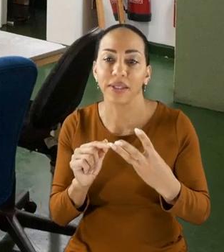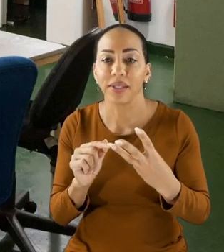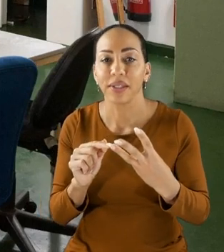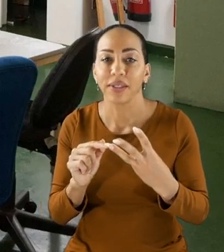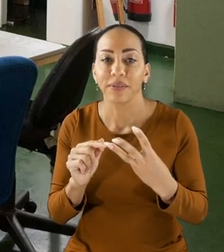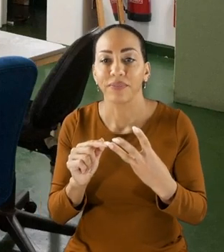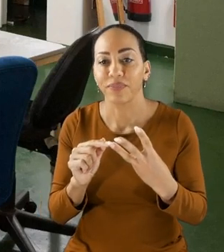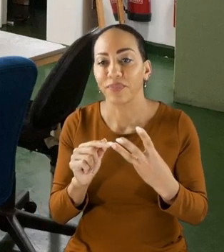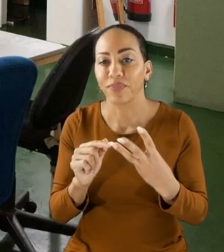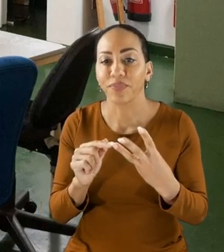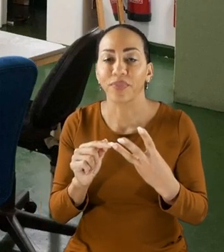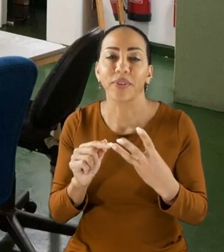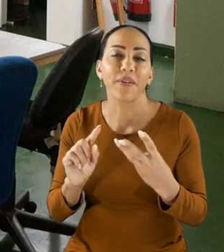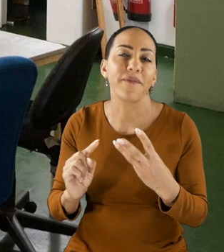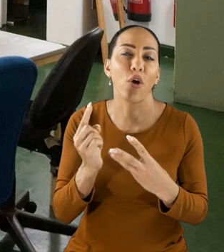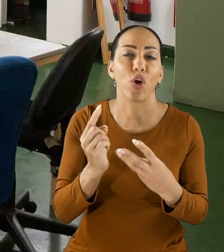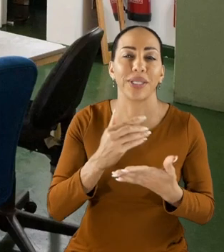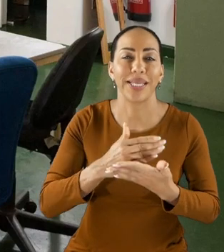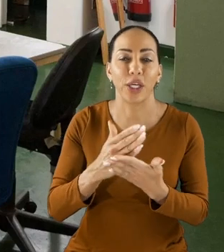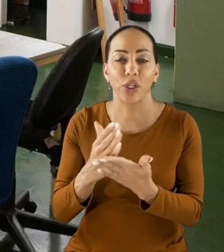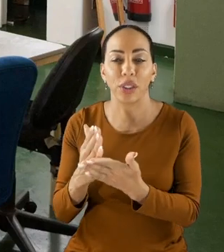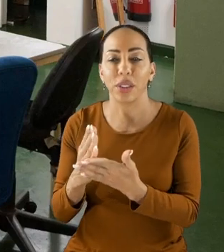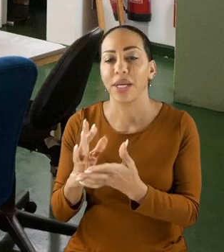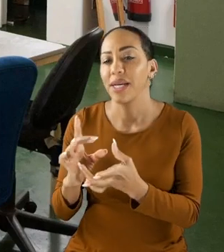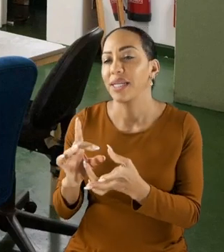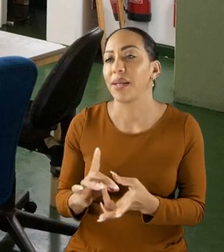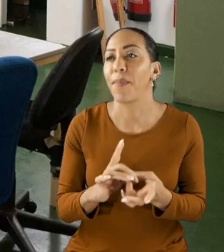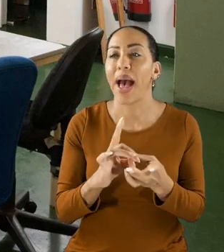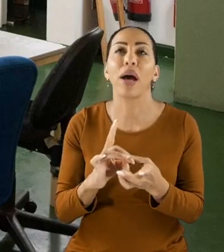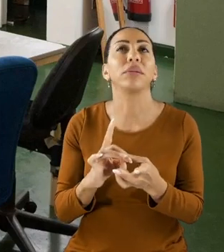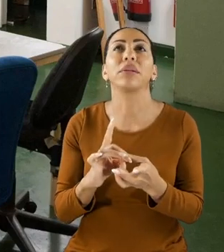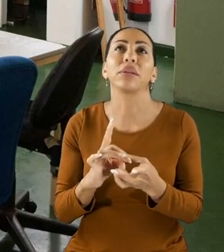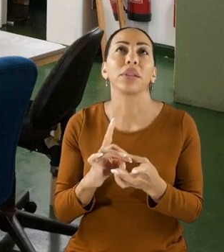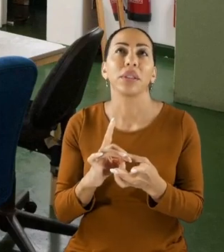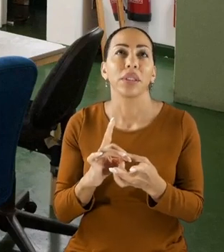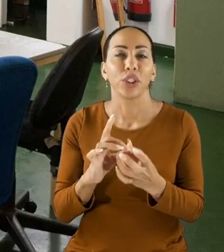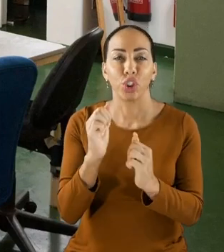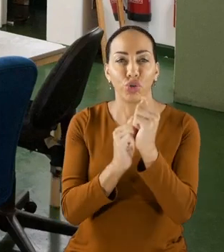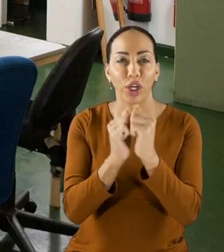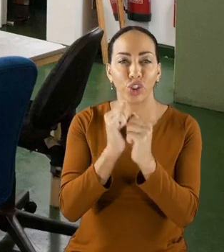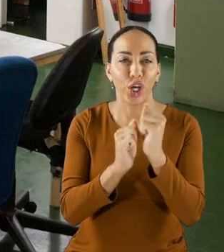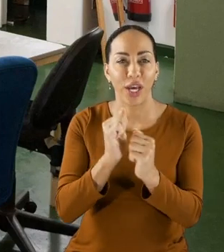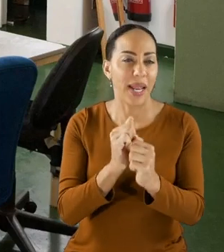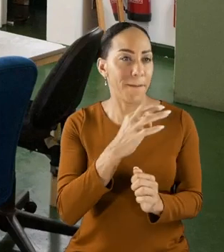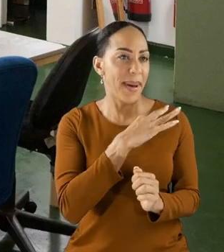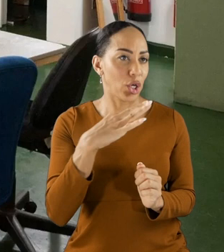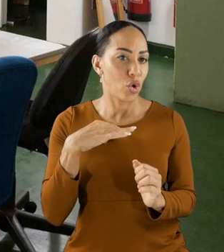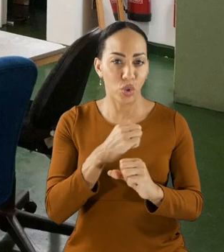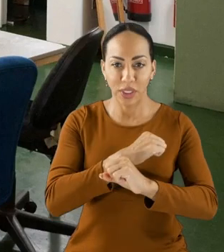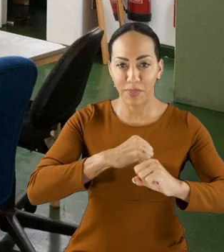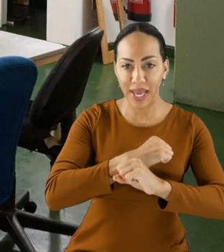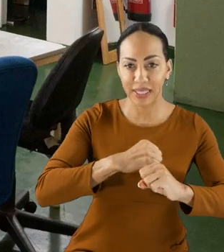has the first third or so is very much structured in this medicalized space, and then the second two thirds in